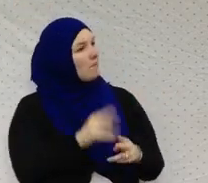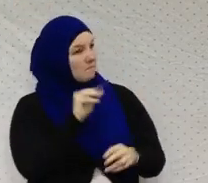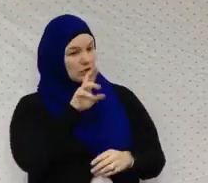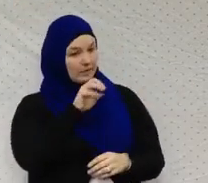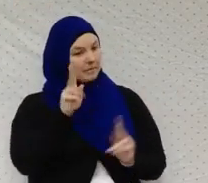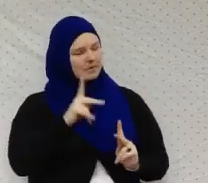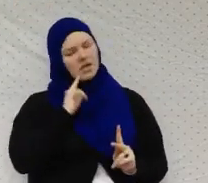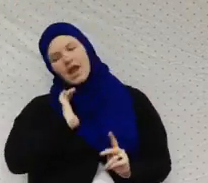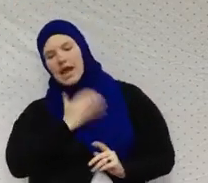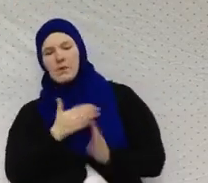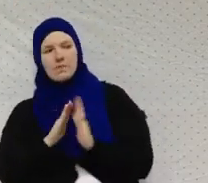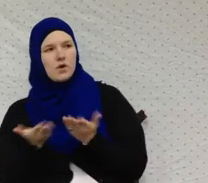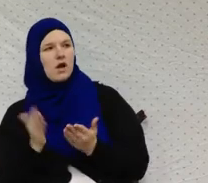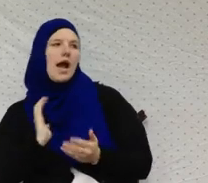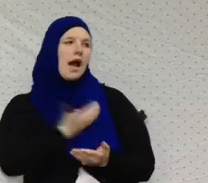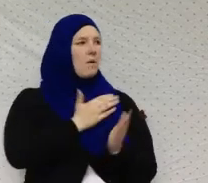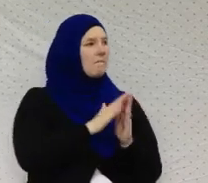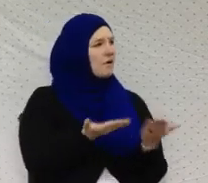do you call it our book?